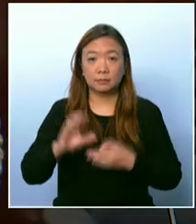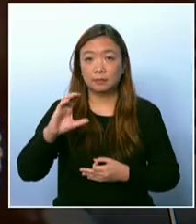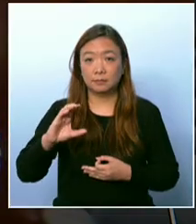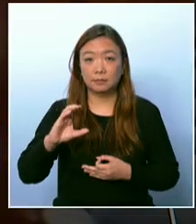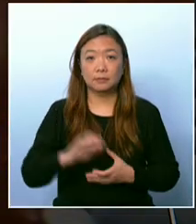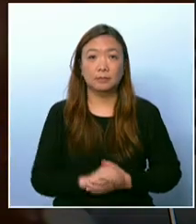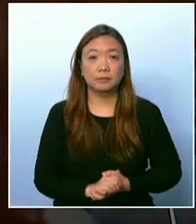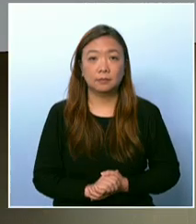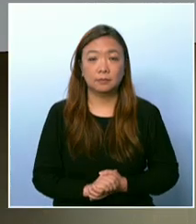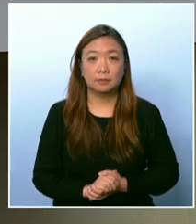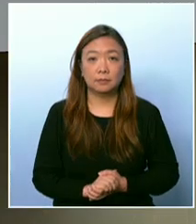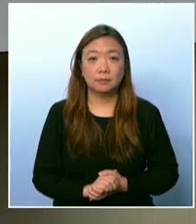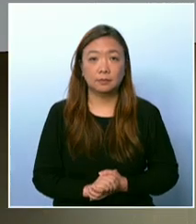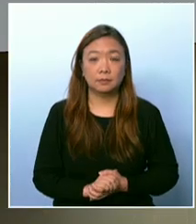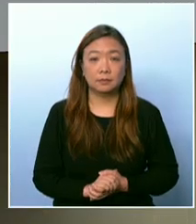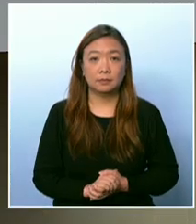Ronick Chan.